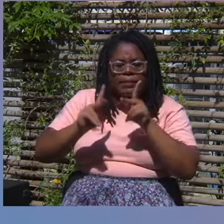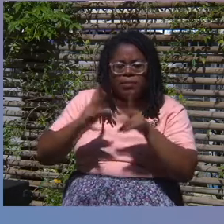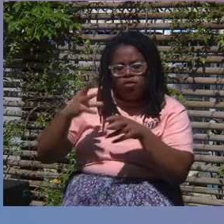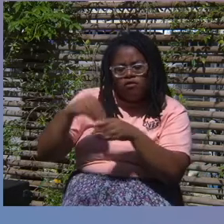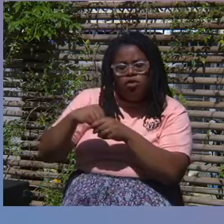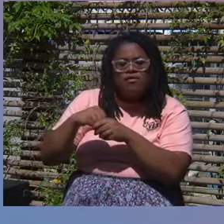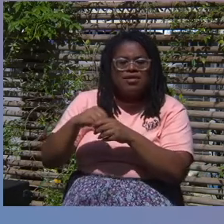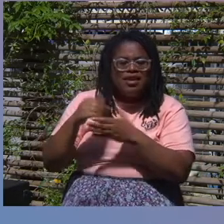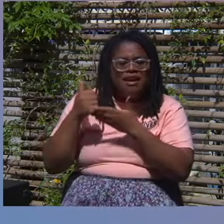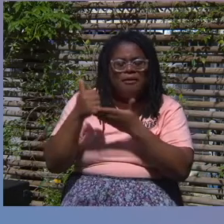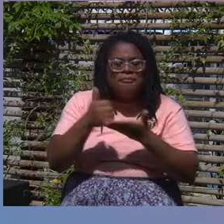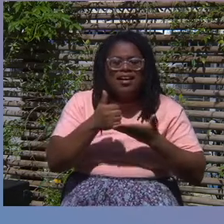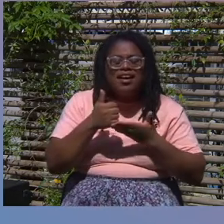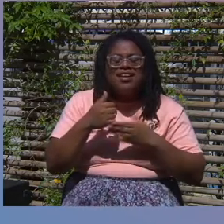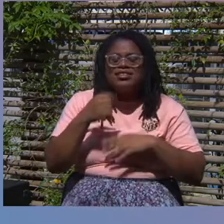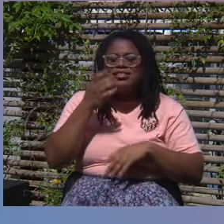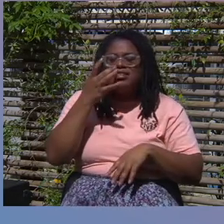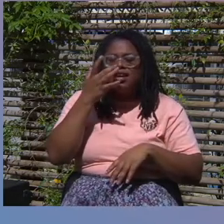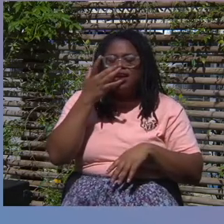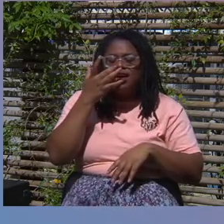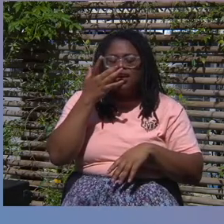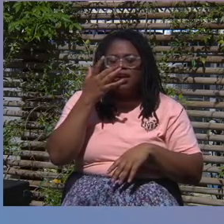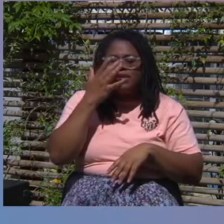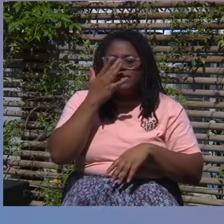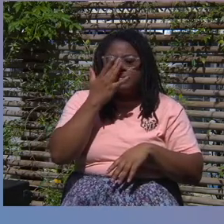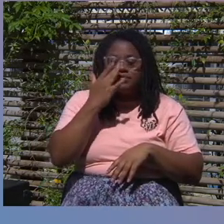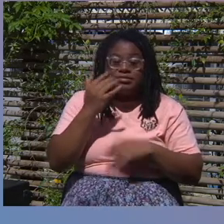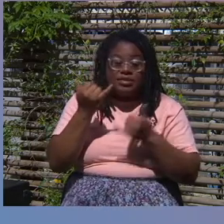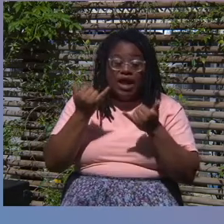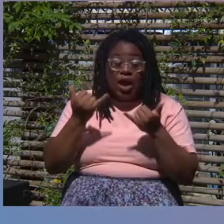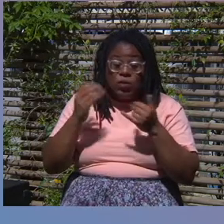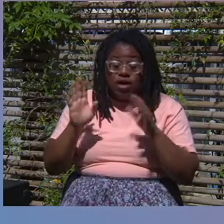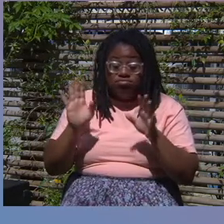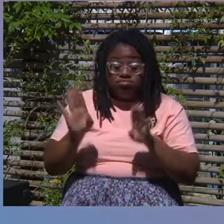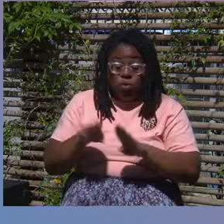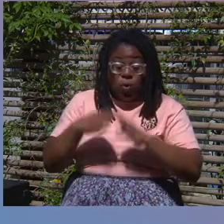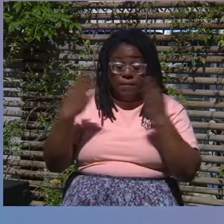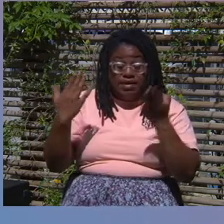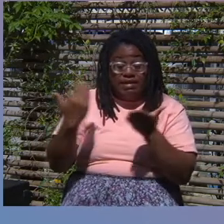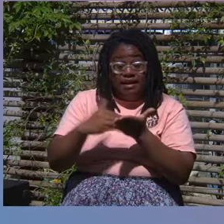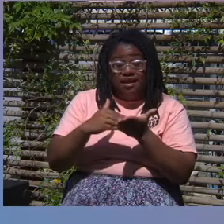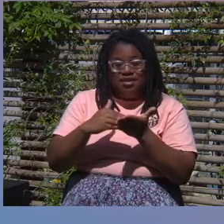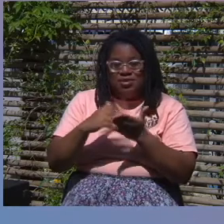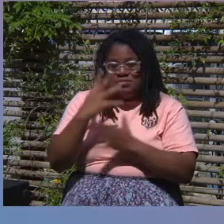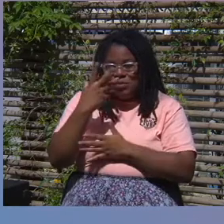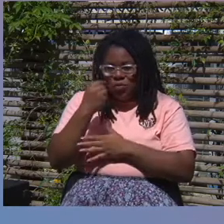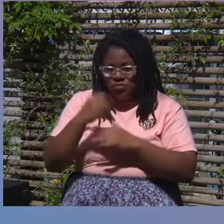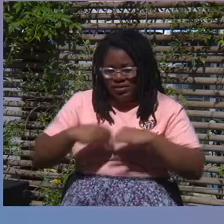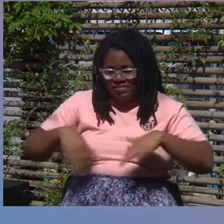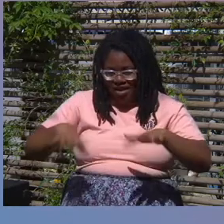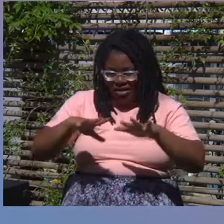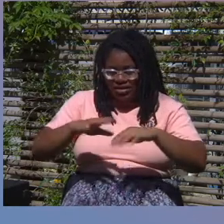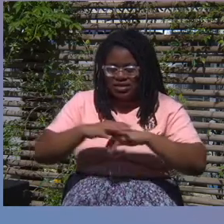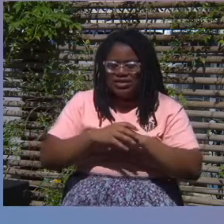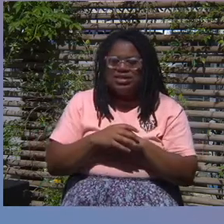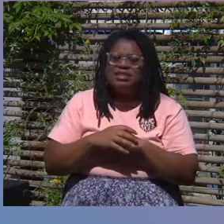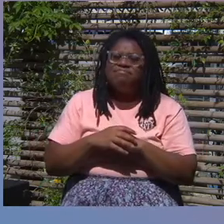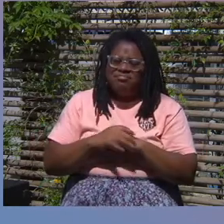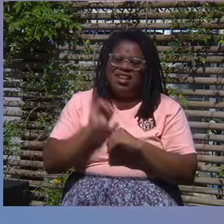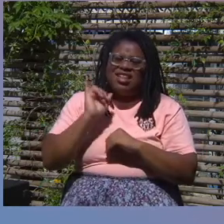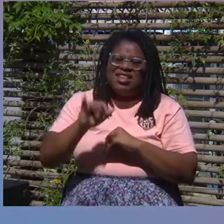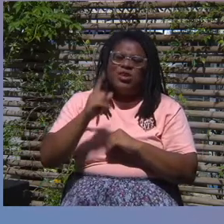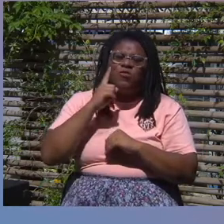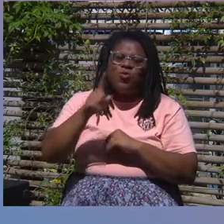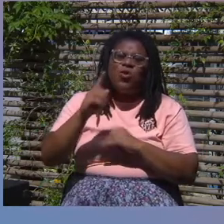and all the people that are helping us. We now can open up again. We have a beautiful space, but it's meant to be